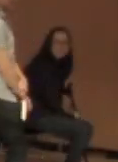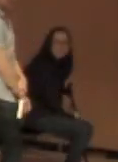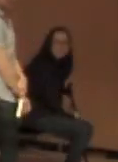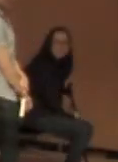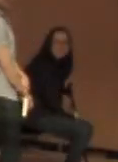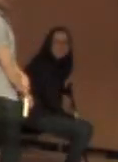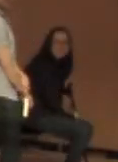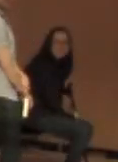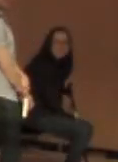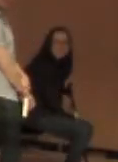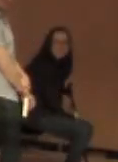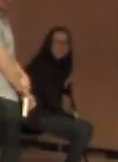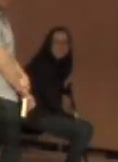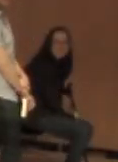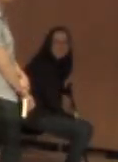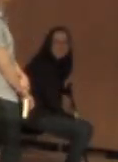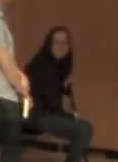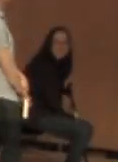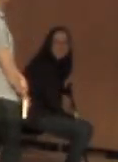e